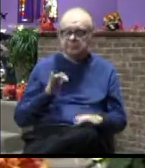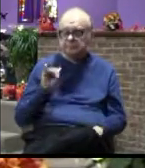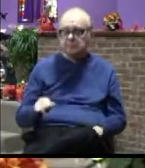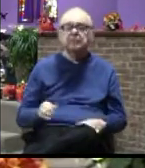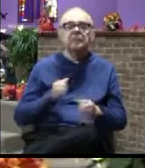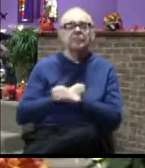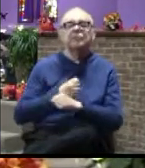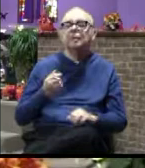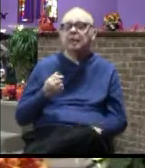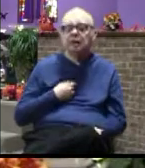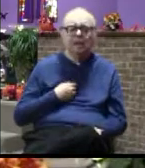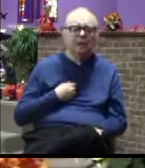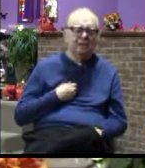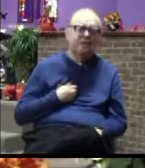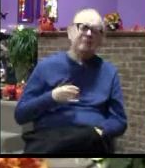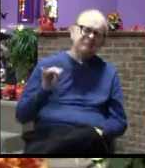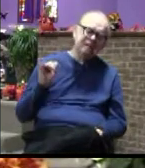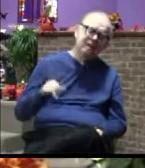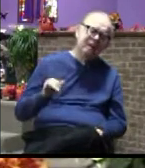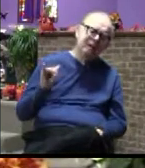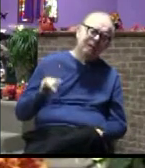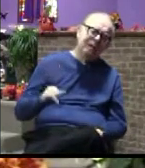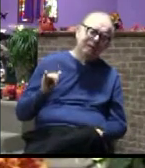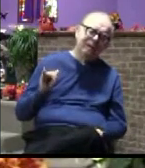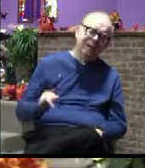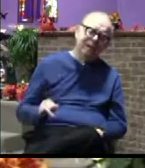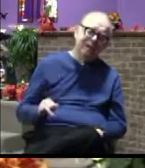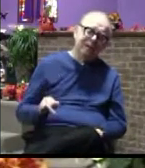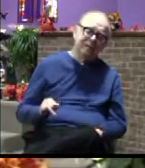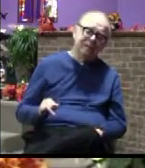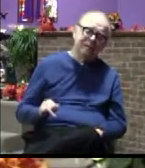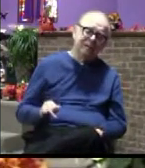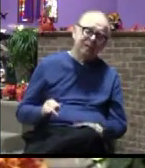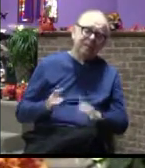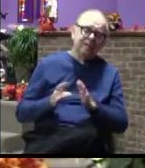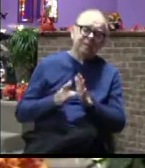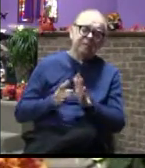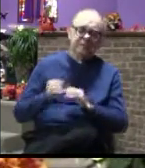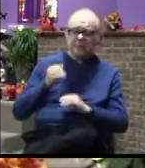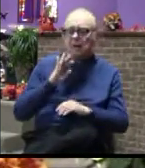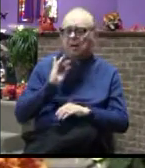And he still loves me? Oh, yeah. He does.